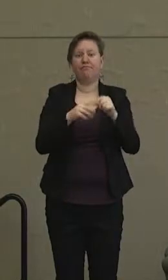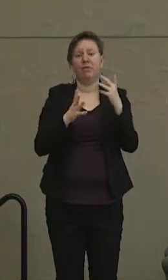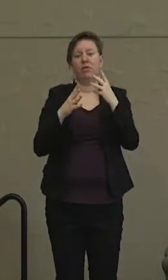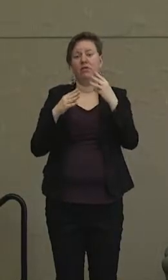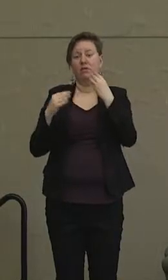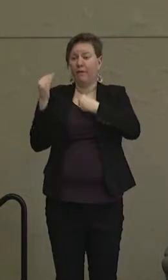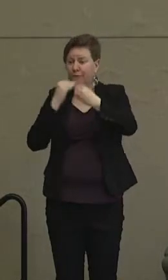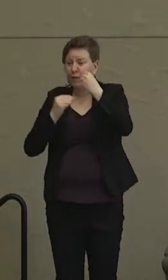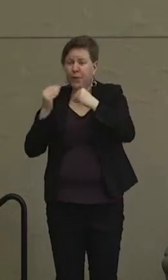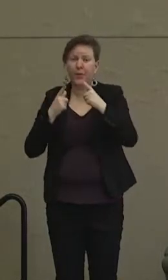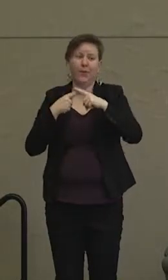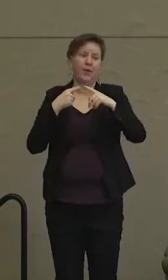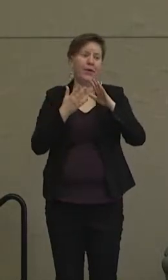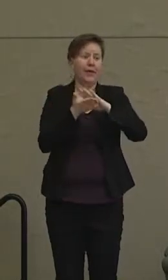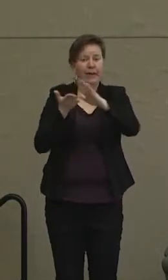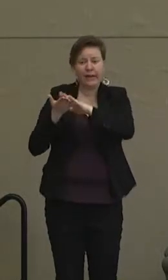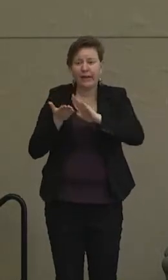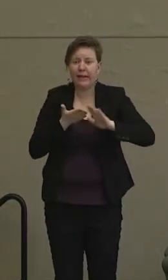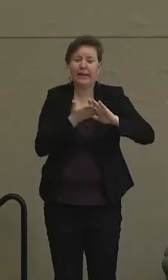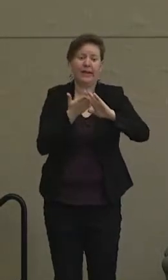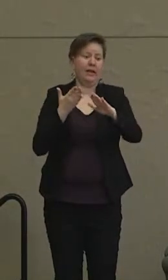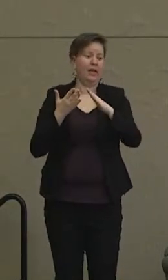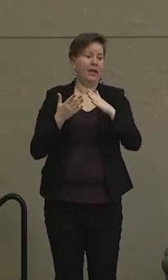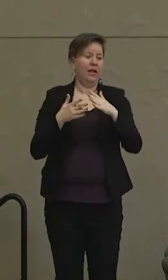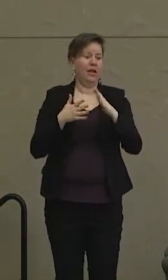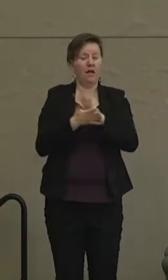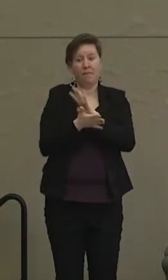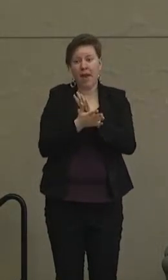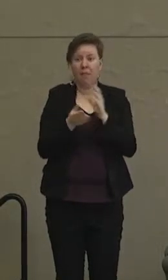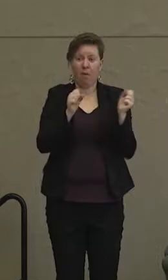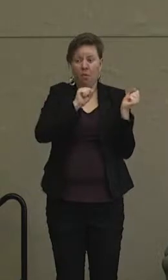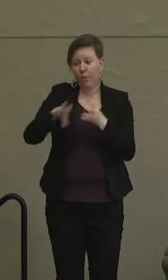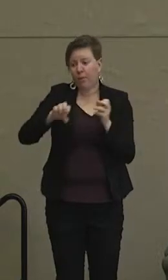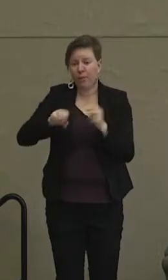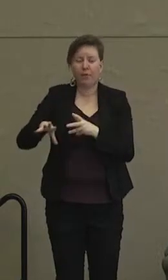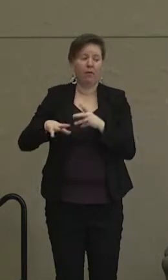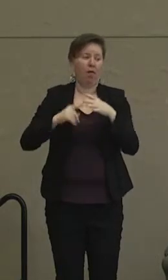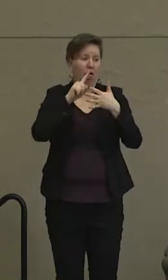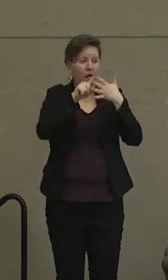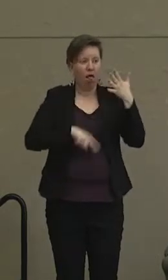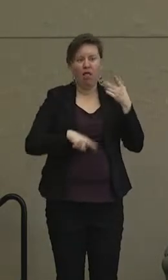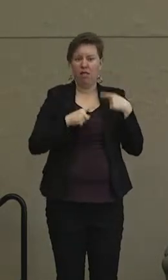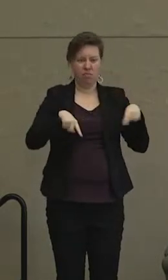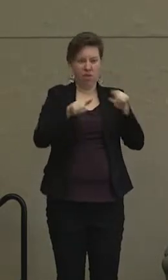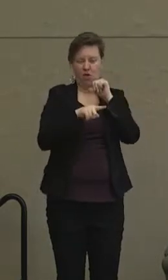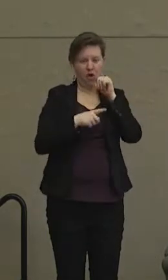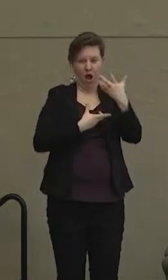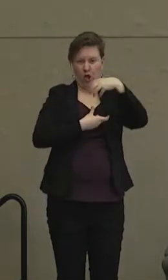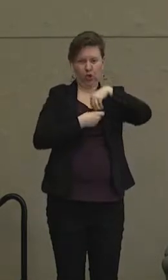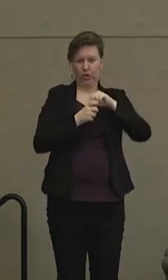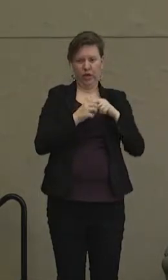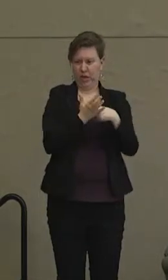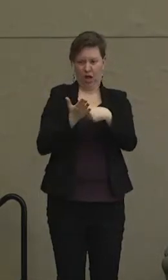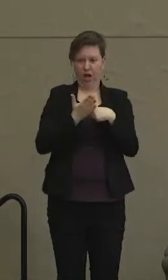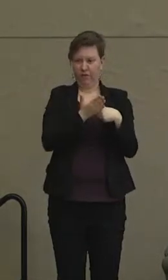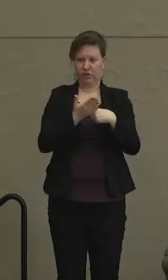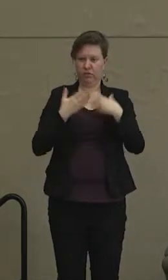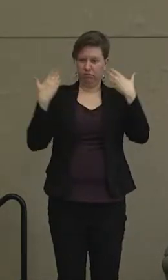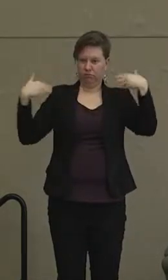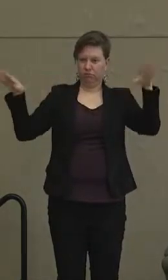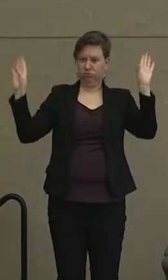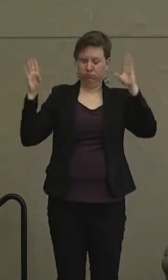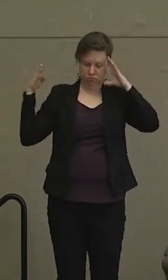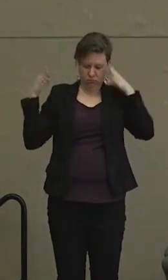food, who clean the floors, who schlep our paper and our garbage, et cetera. They have not been part of the conversations about